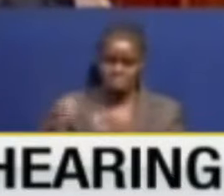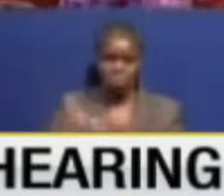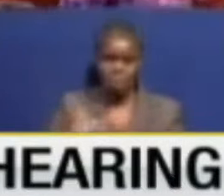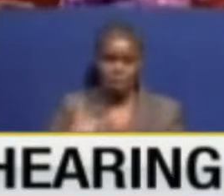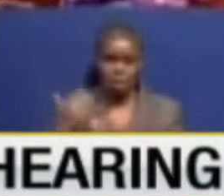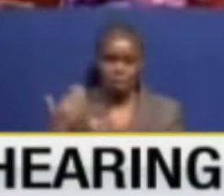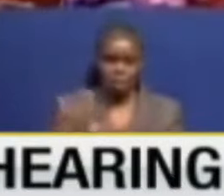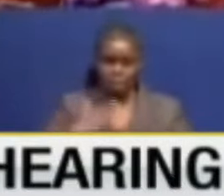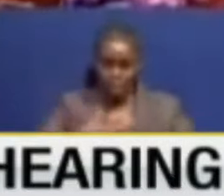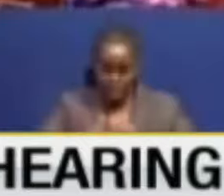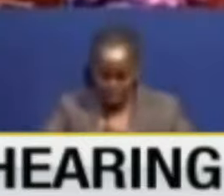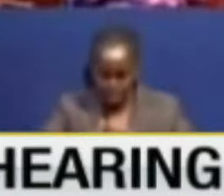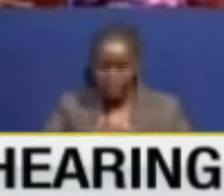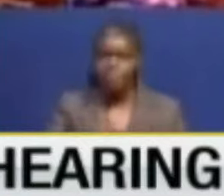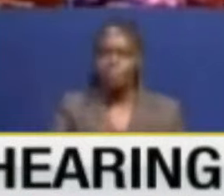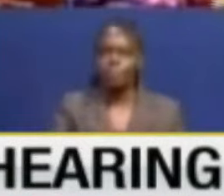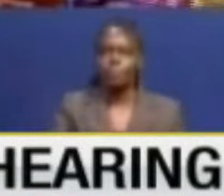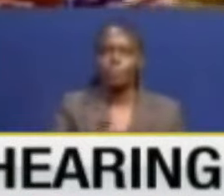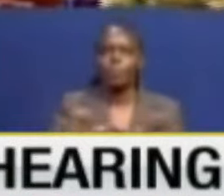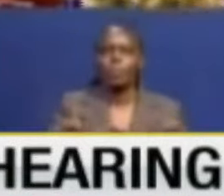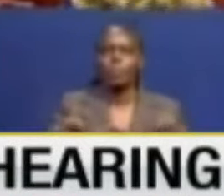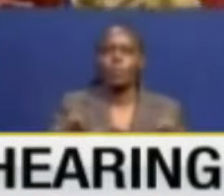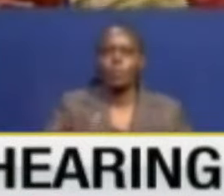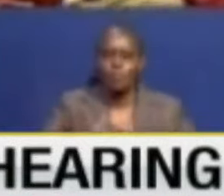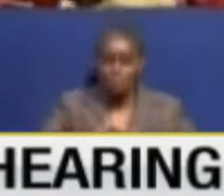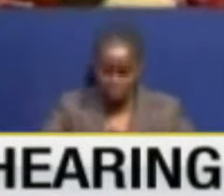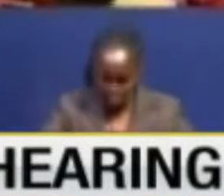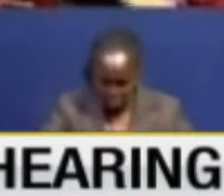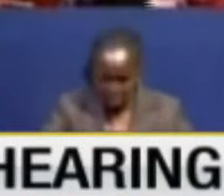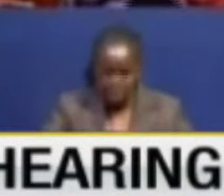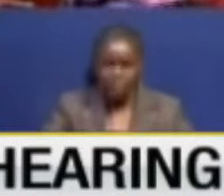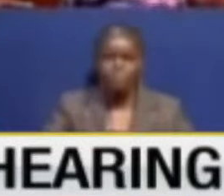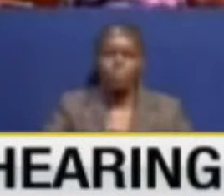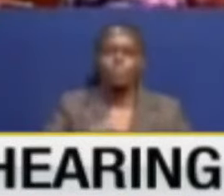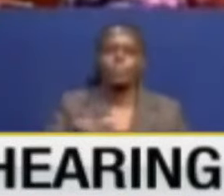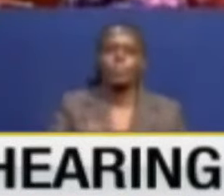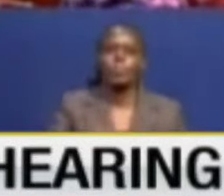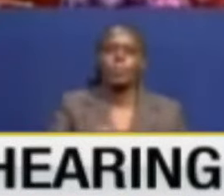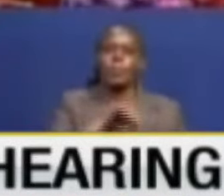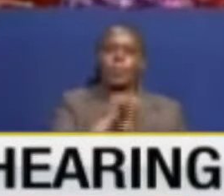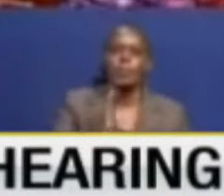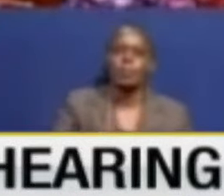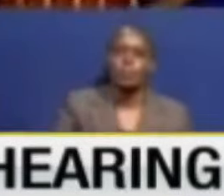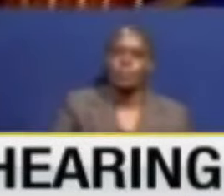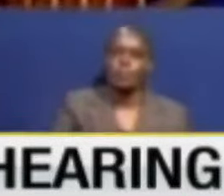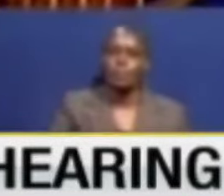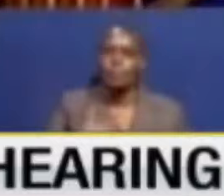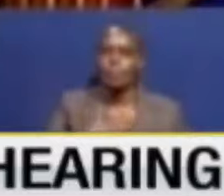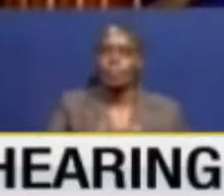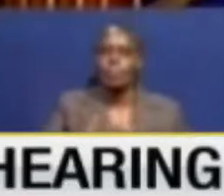humbled. Thank you. All the honorable senators, Senator Faki, take your seat, please.